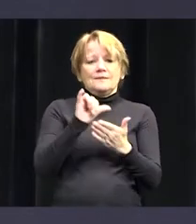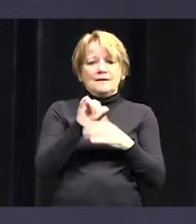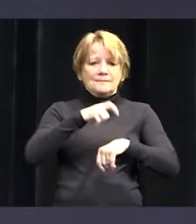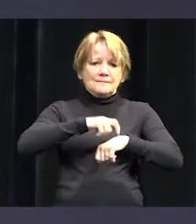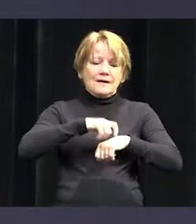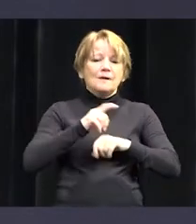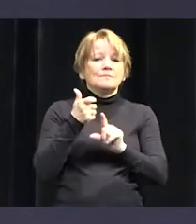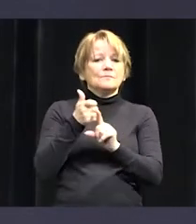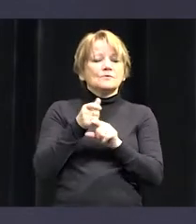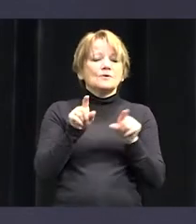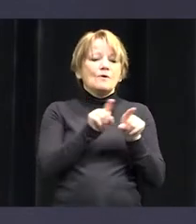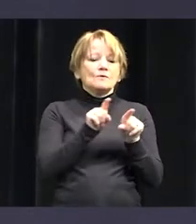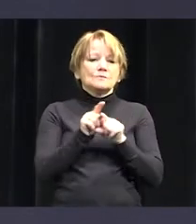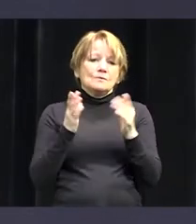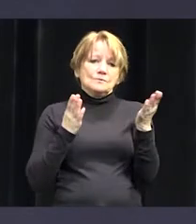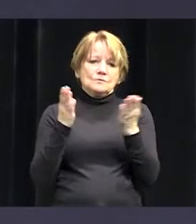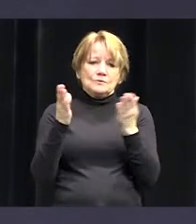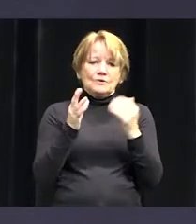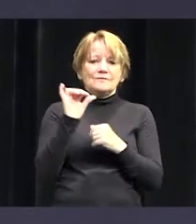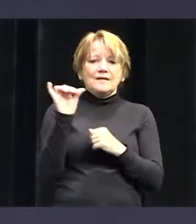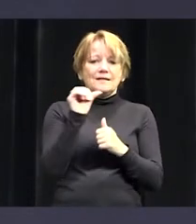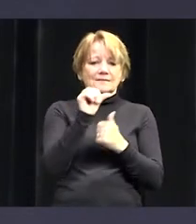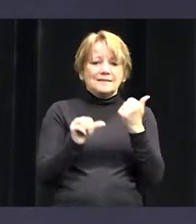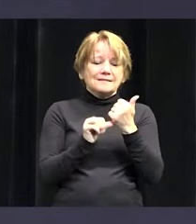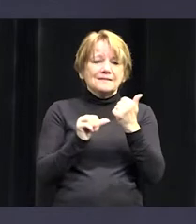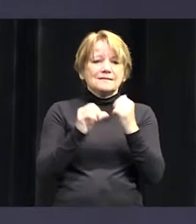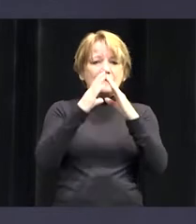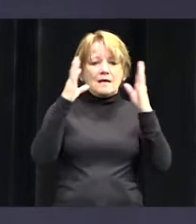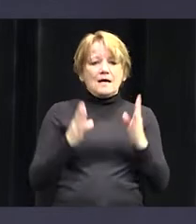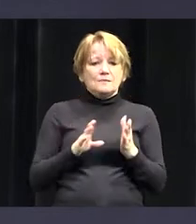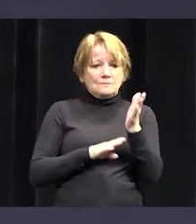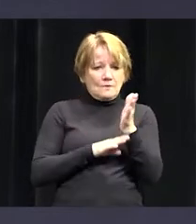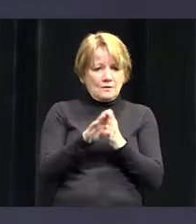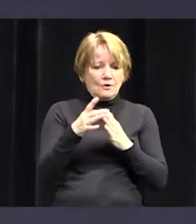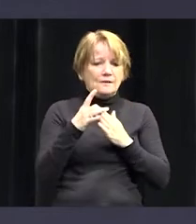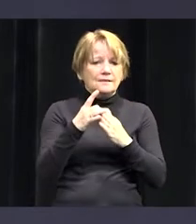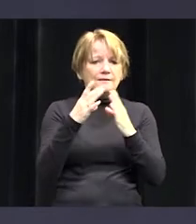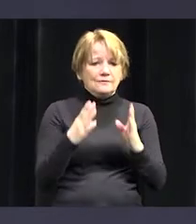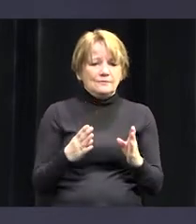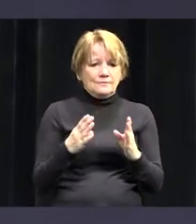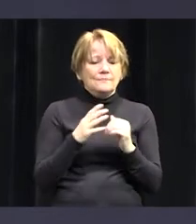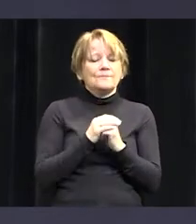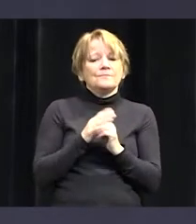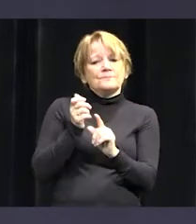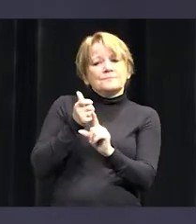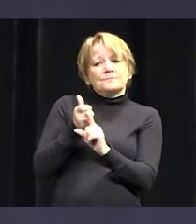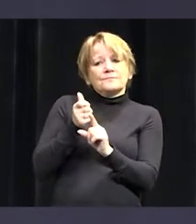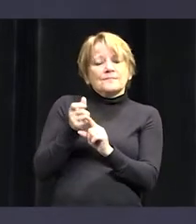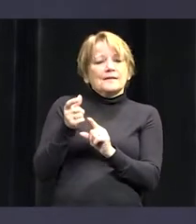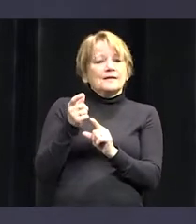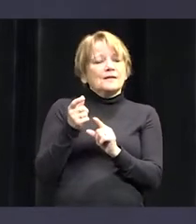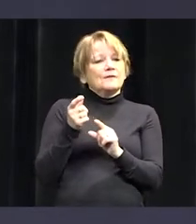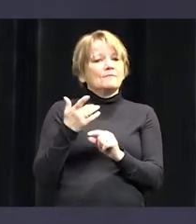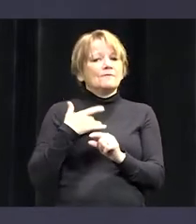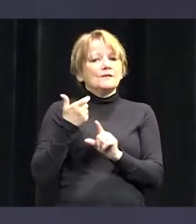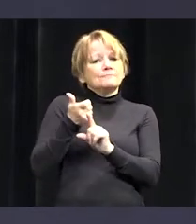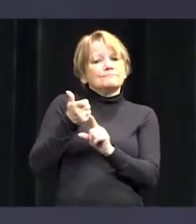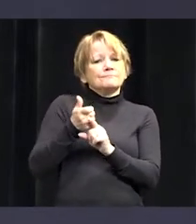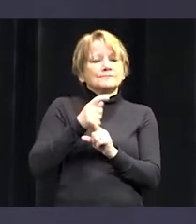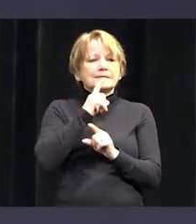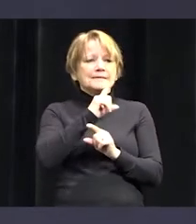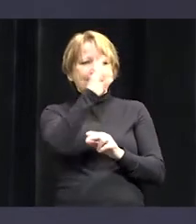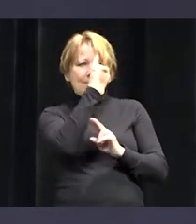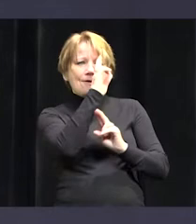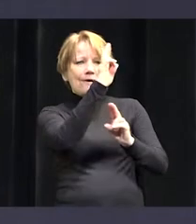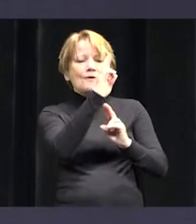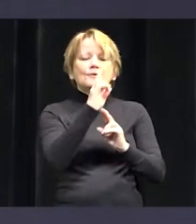time she also served as the assistant house minority leader she considers it the honor